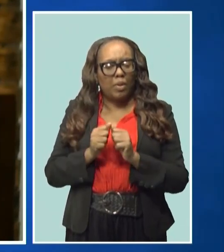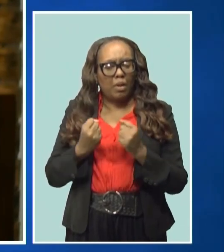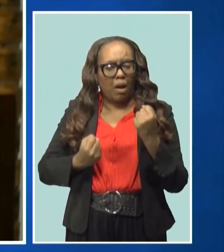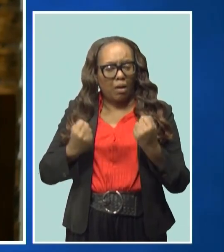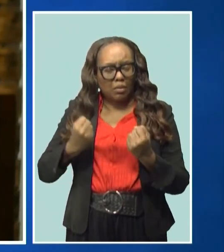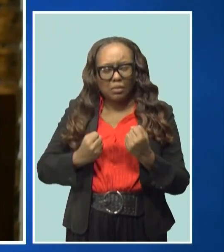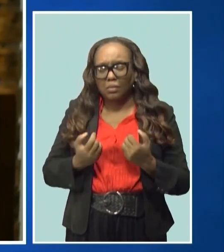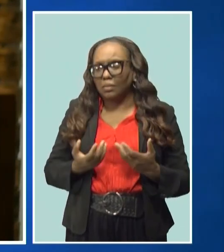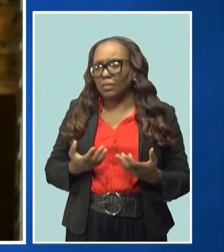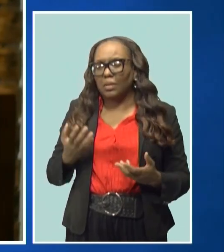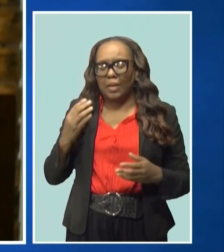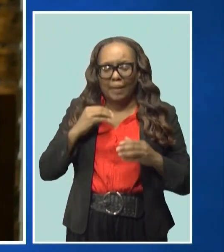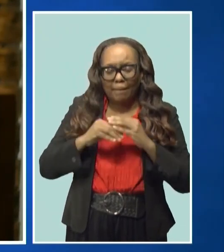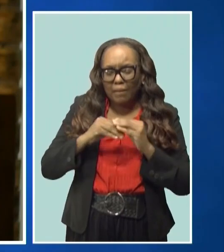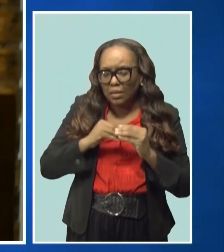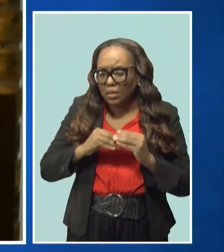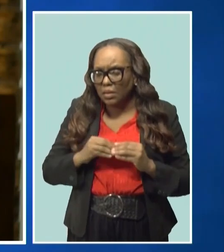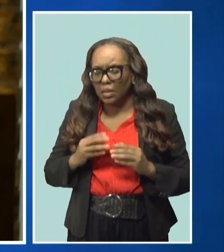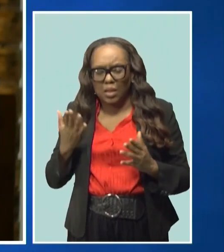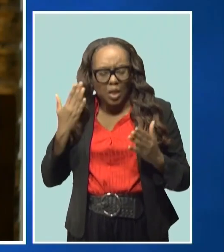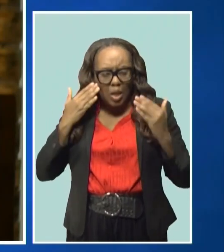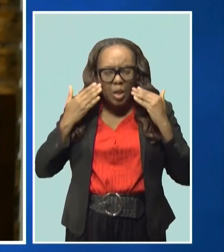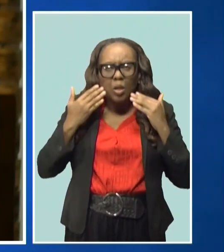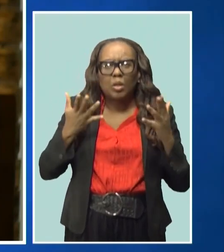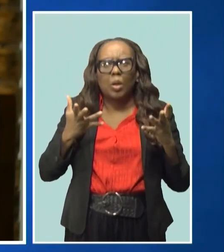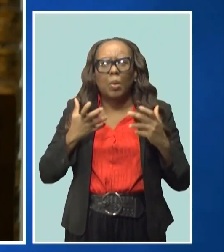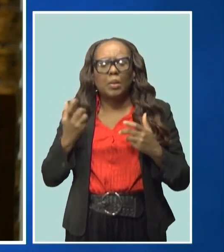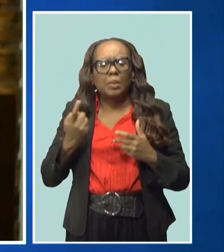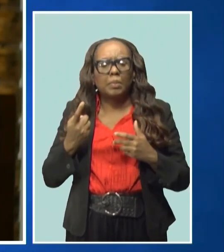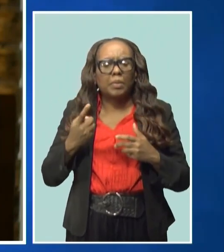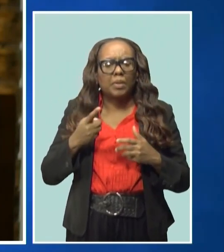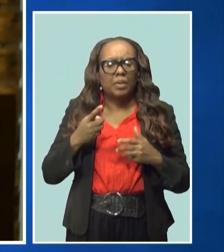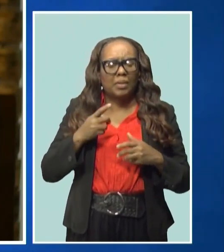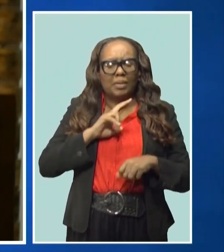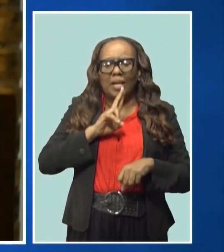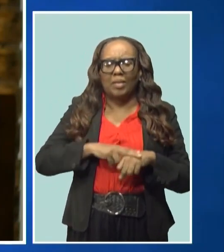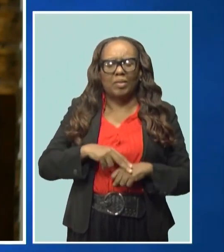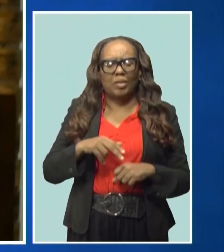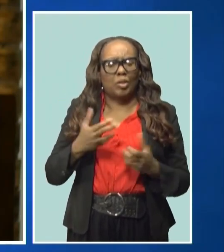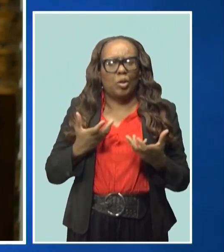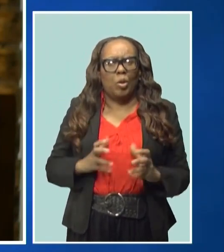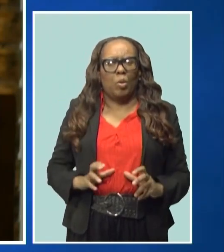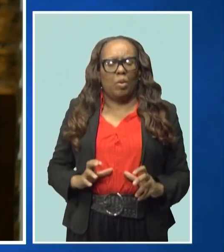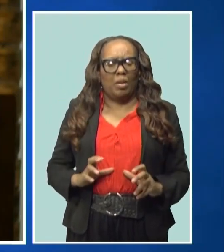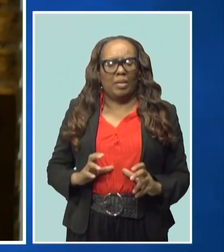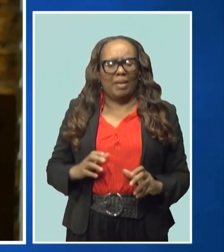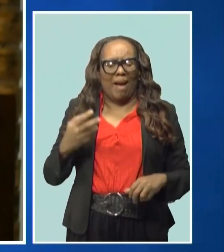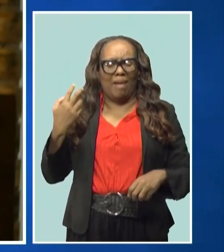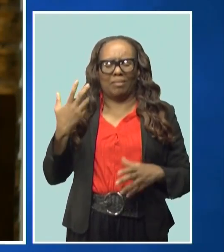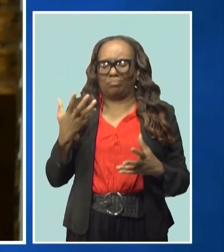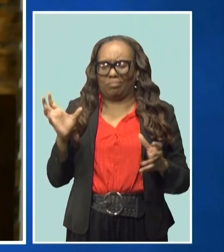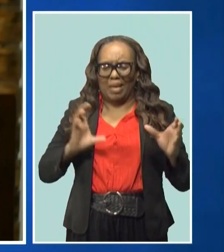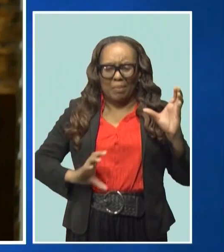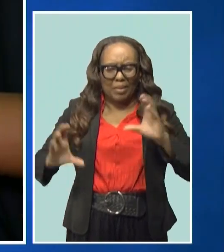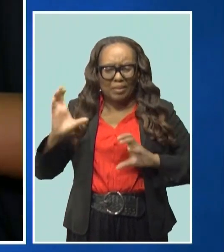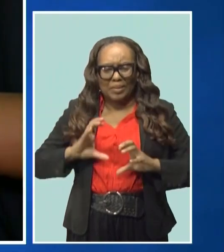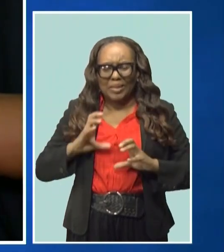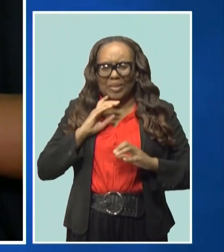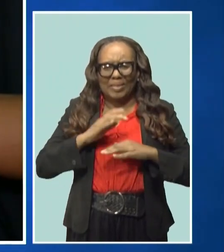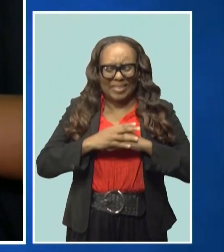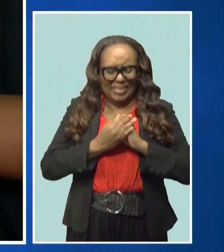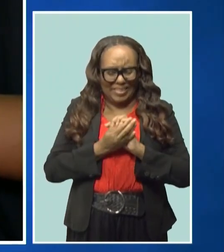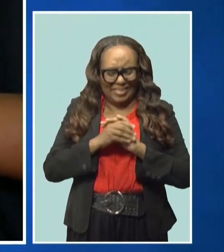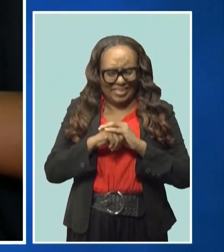If they want something natural instead of using the harsh chemicals, we provide that too as well. The